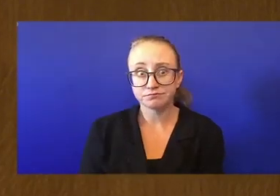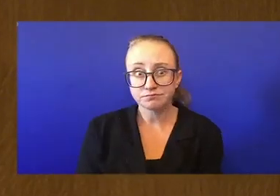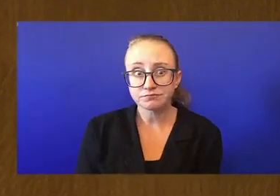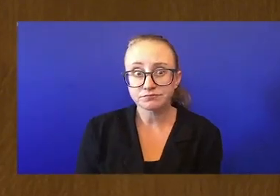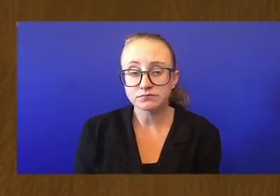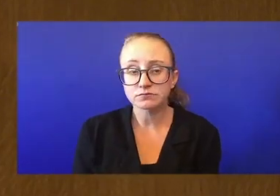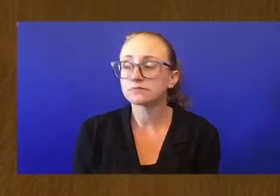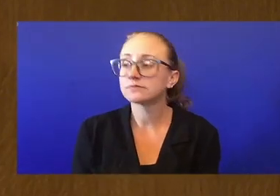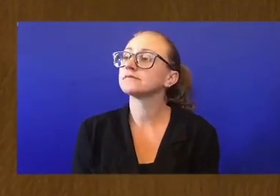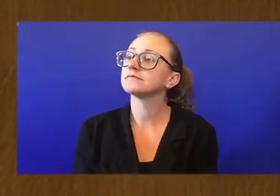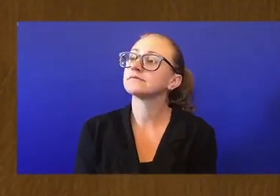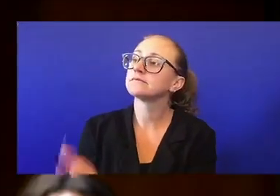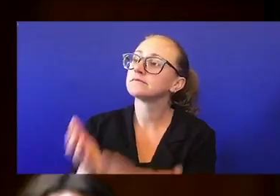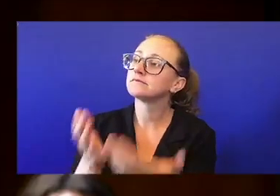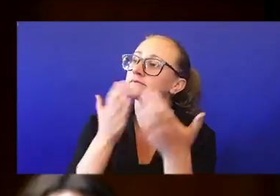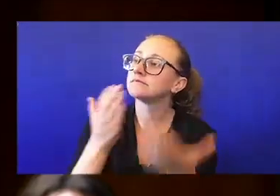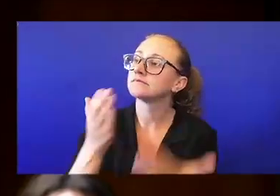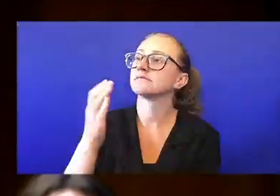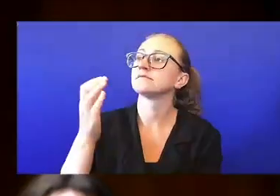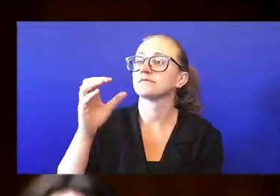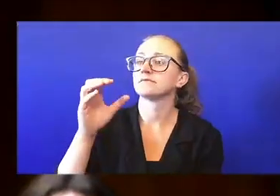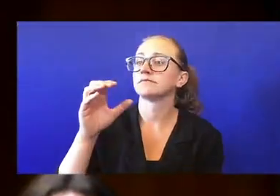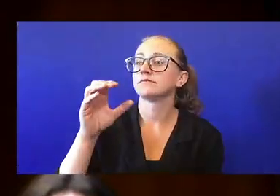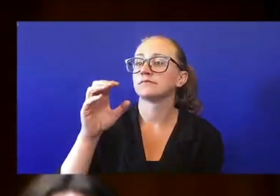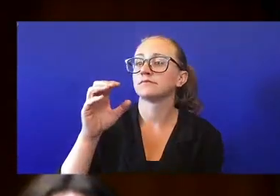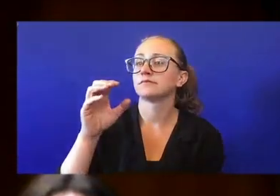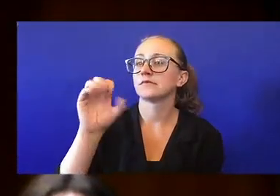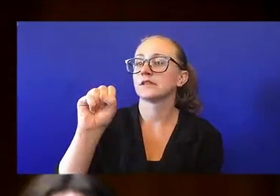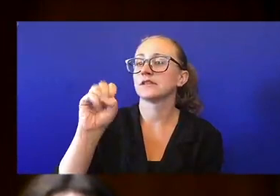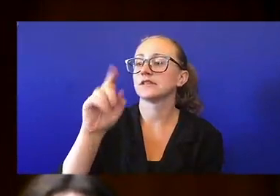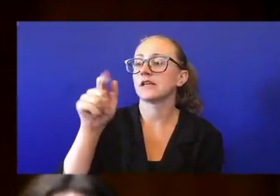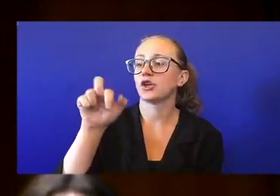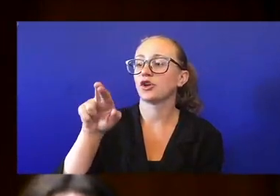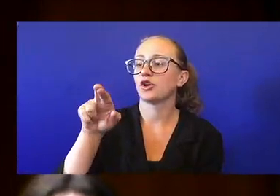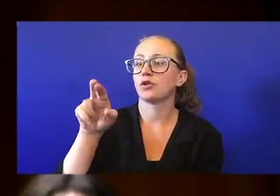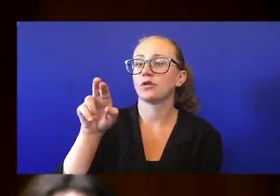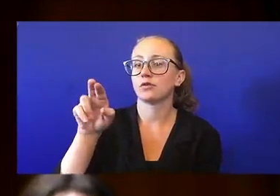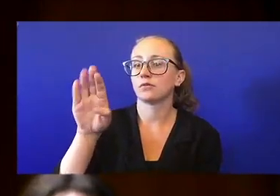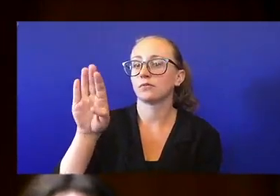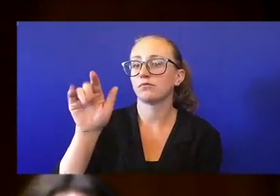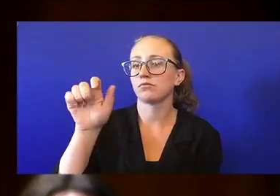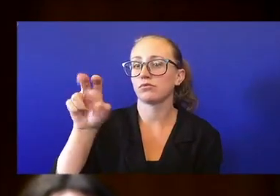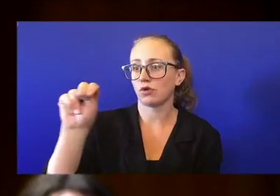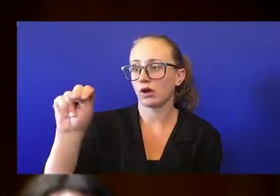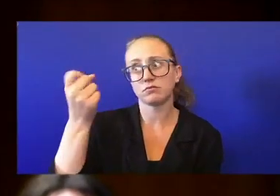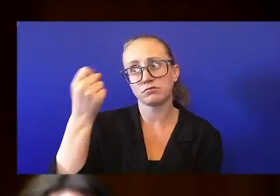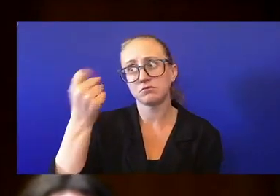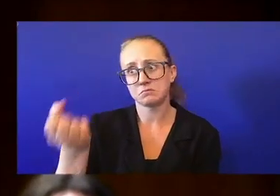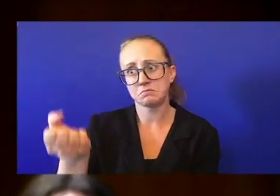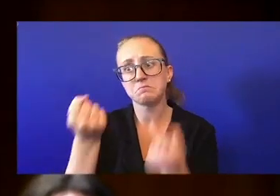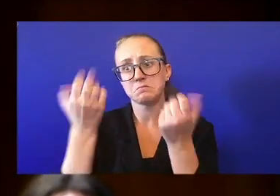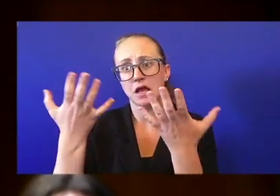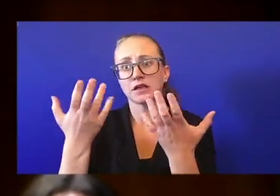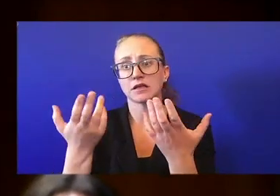Thank you, Senator Braun, for the question. There have been many improvements. Actually, in